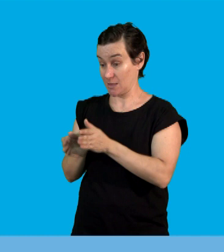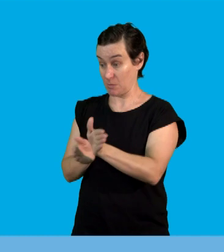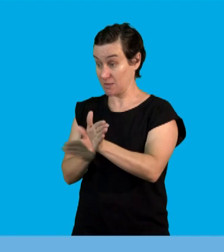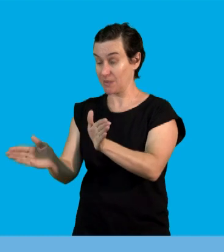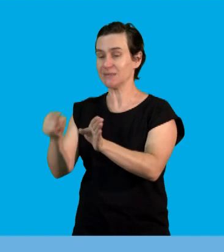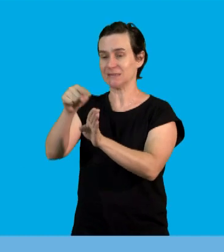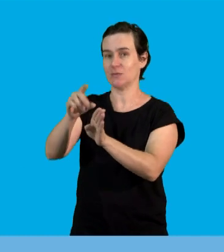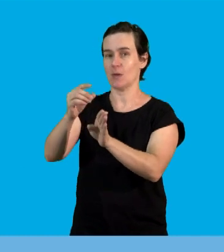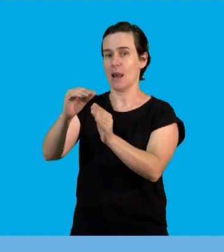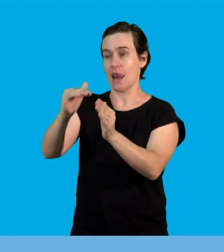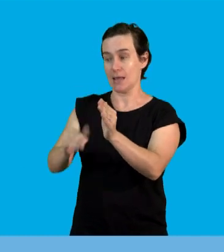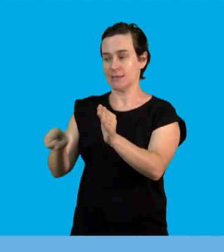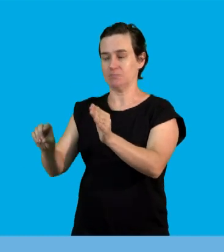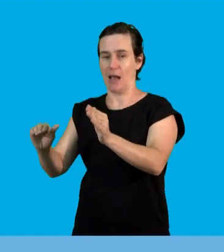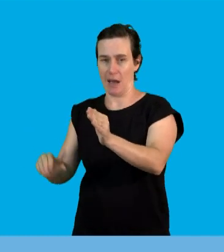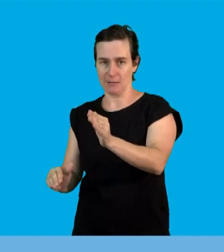in parallel.